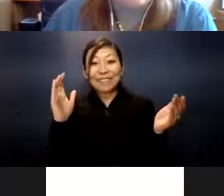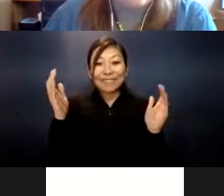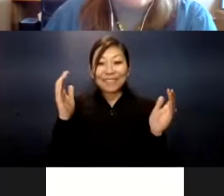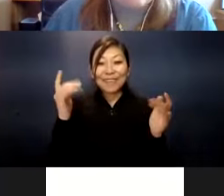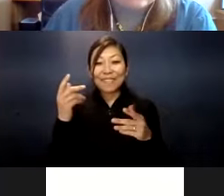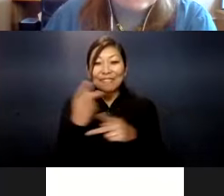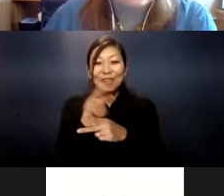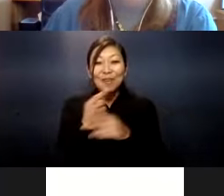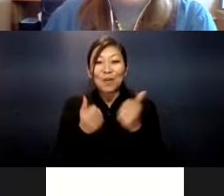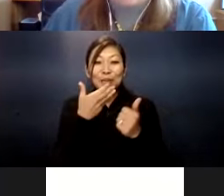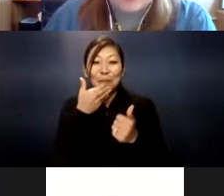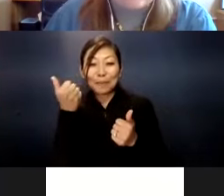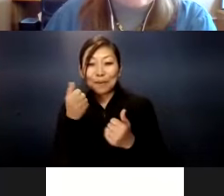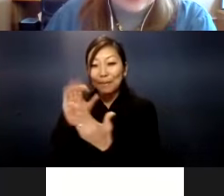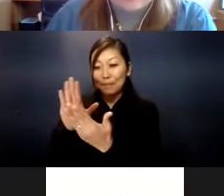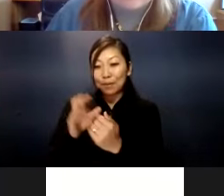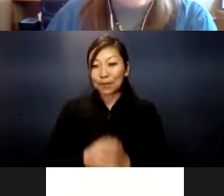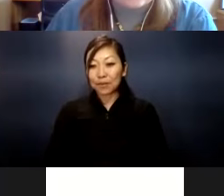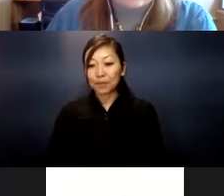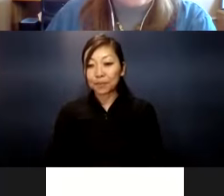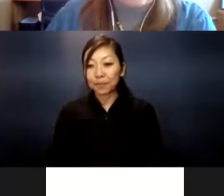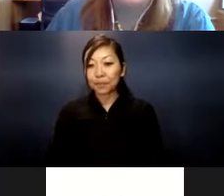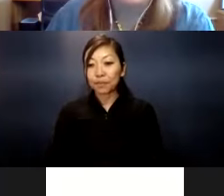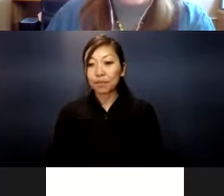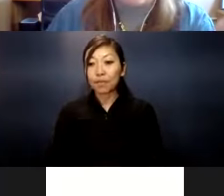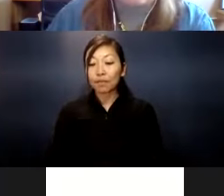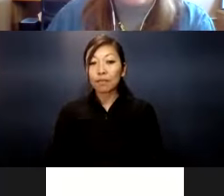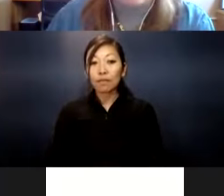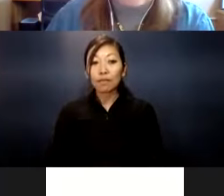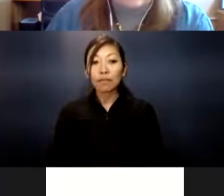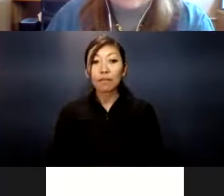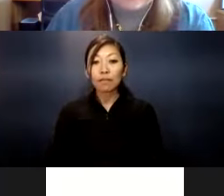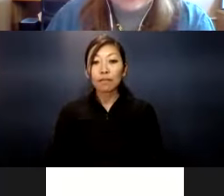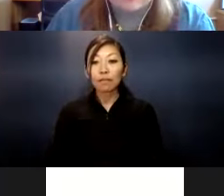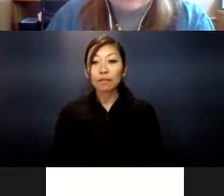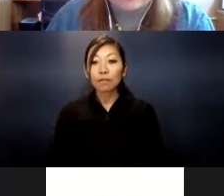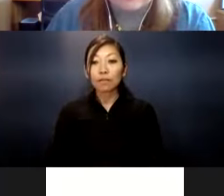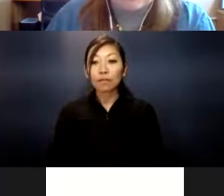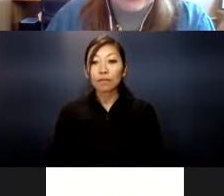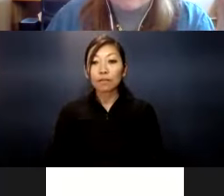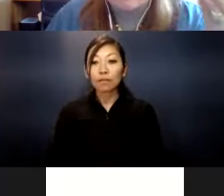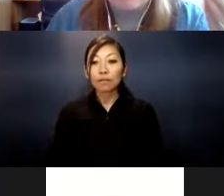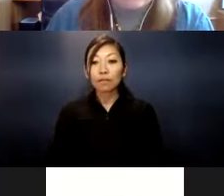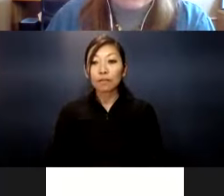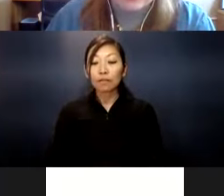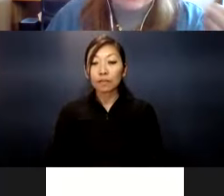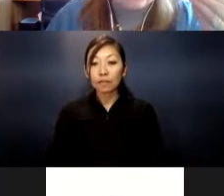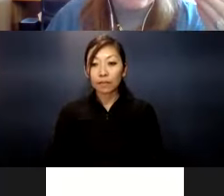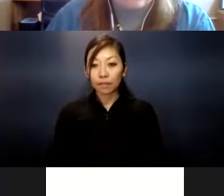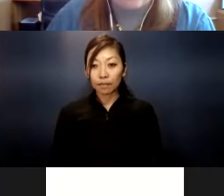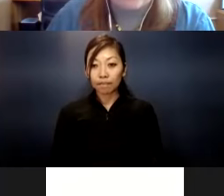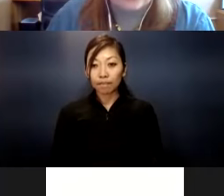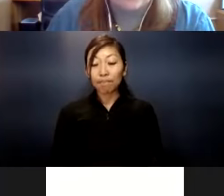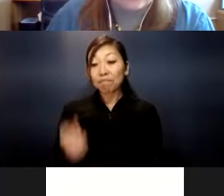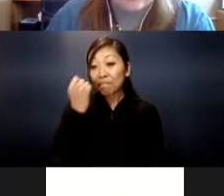that. So yeah, setting the tone. It doesn't have to, not all of this has to be like